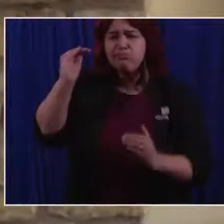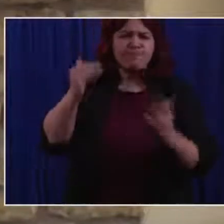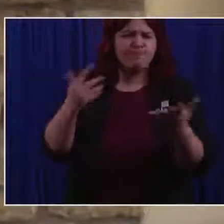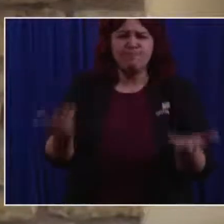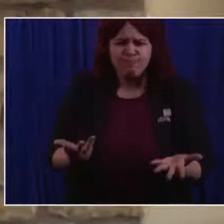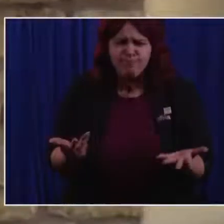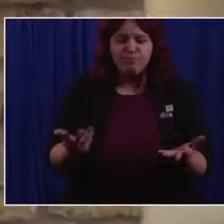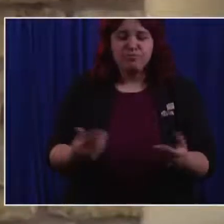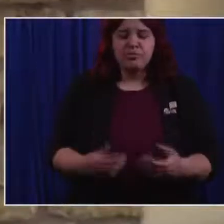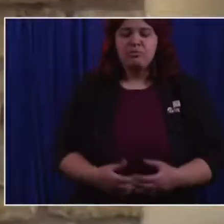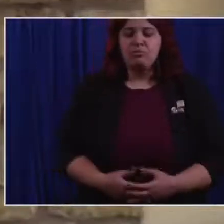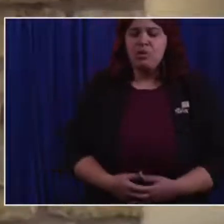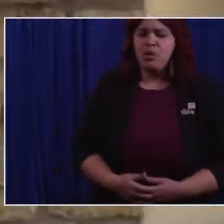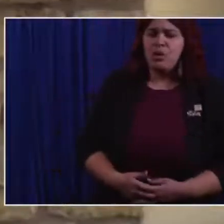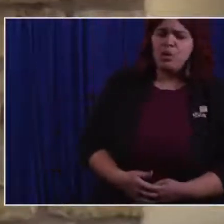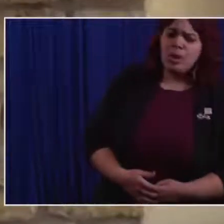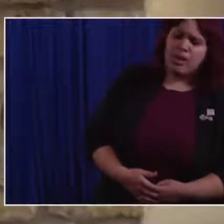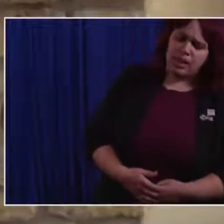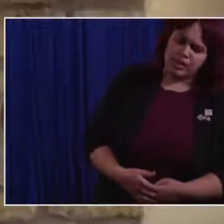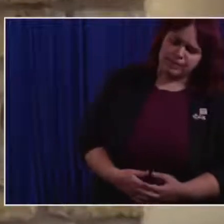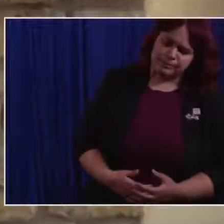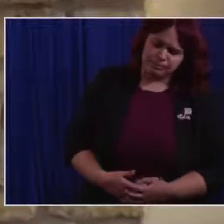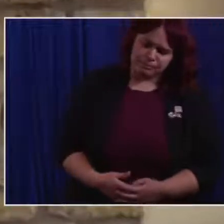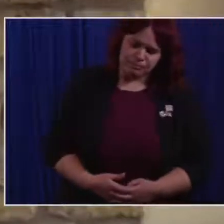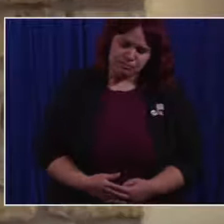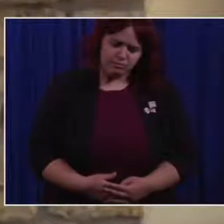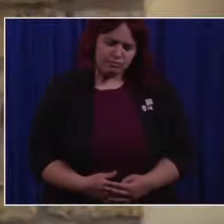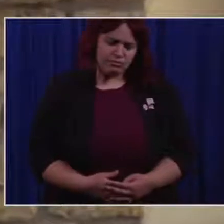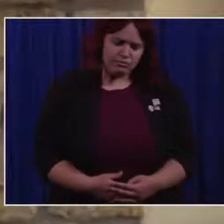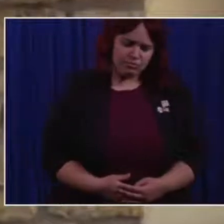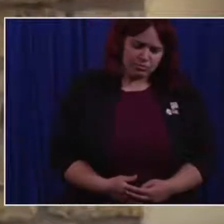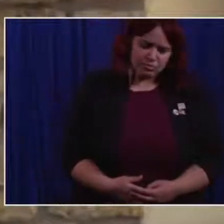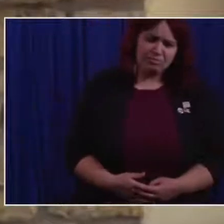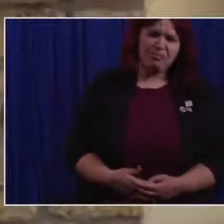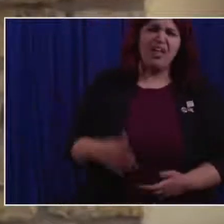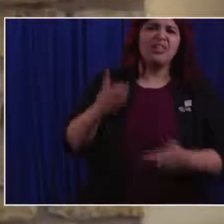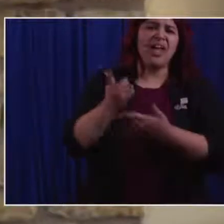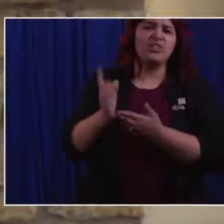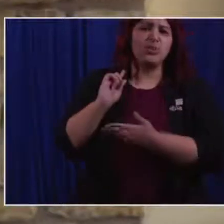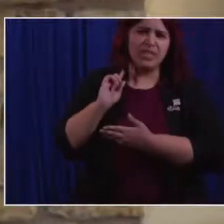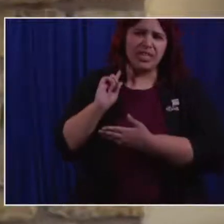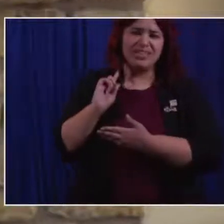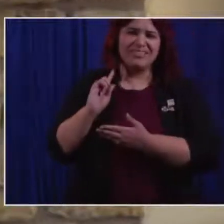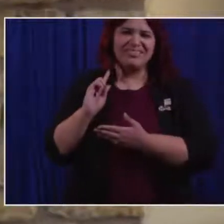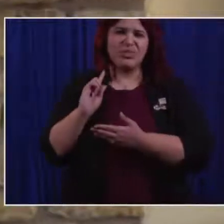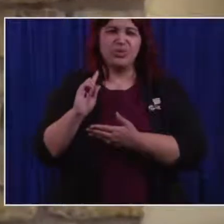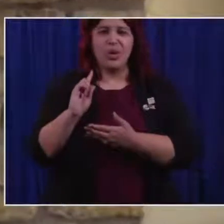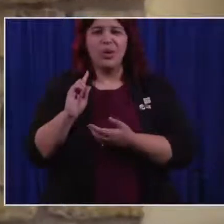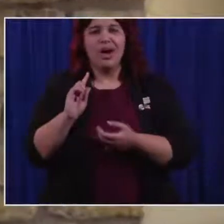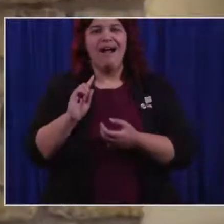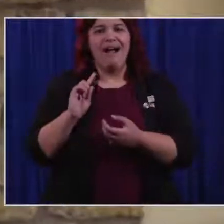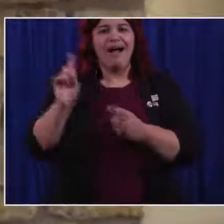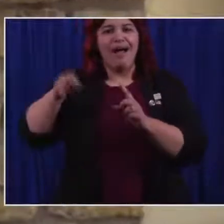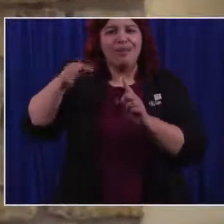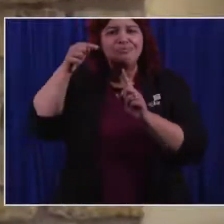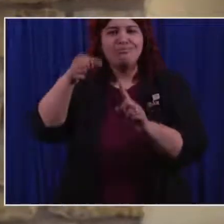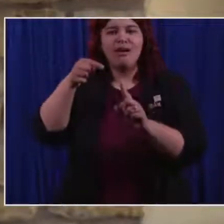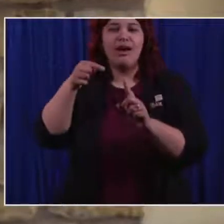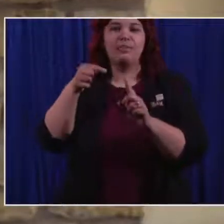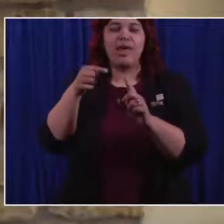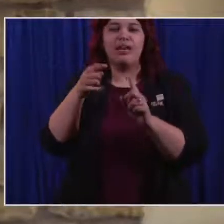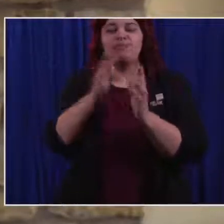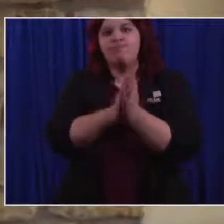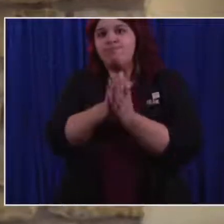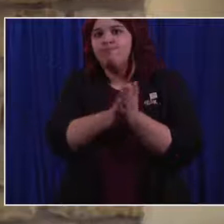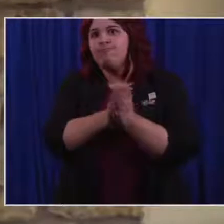One of the things that we're looking forward to, and I talked about this last week, is graduations. I know we get questions about that. So we